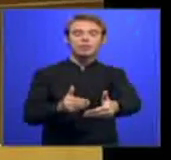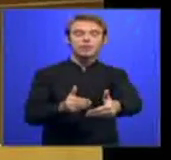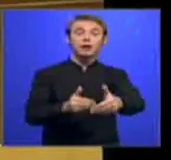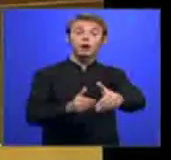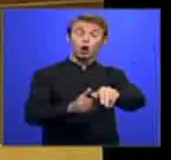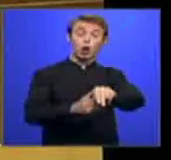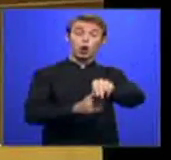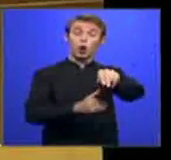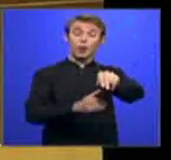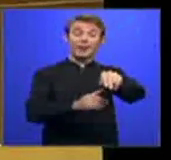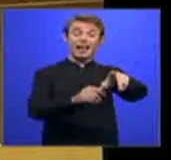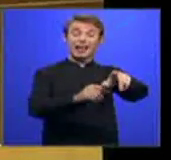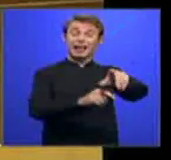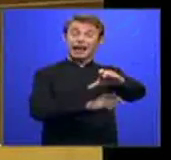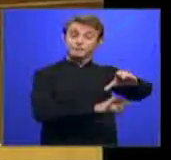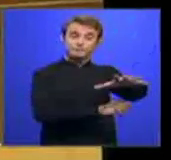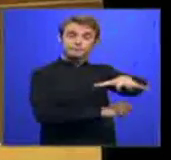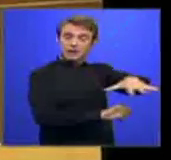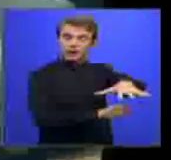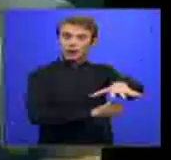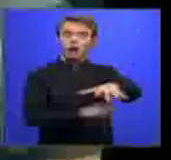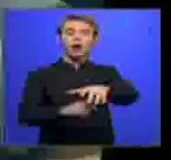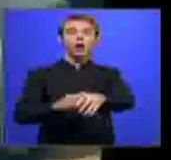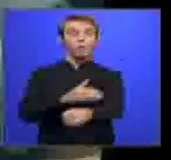Northern Cape and Mpumalanga.